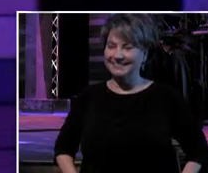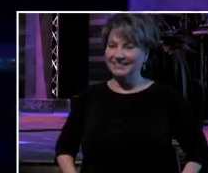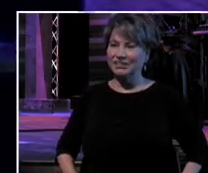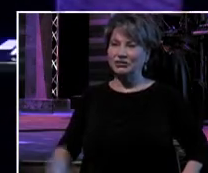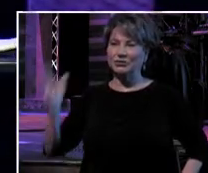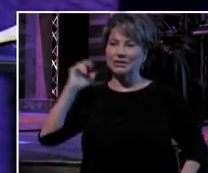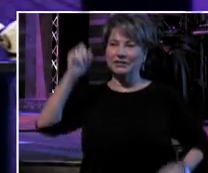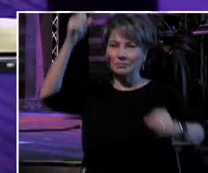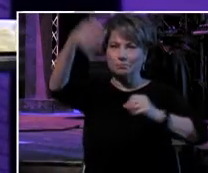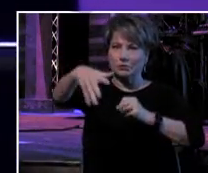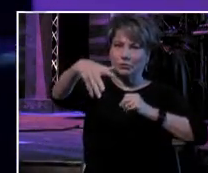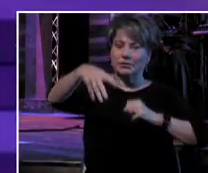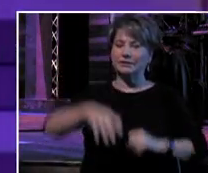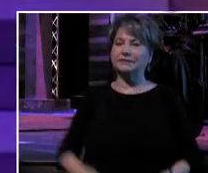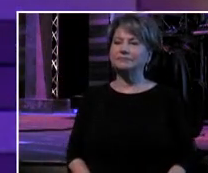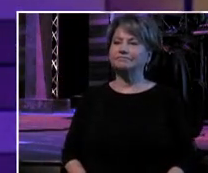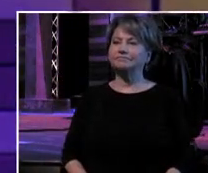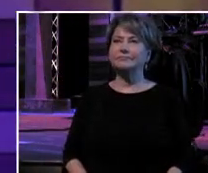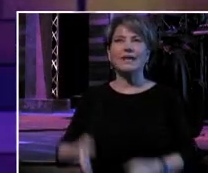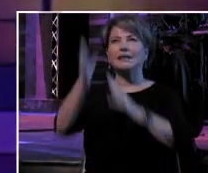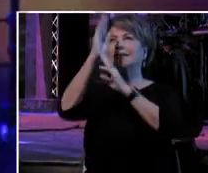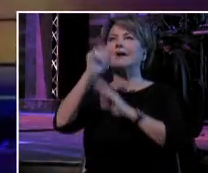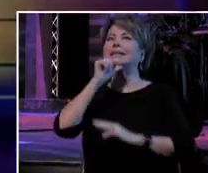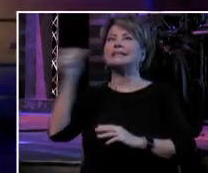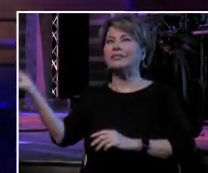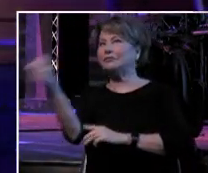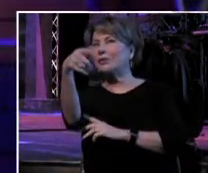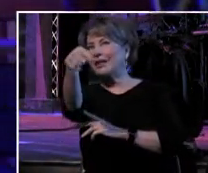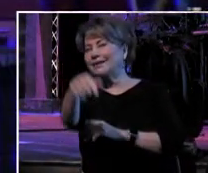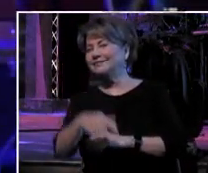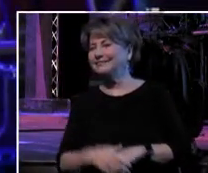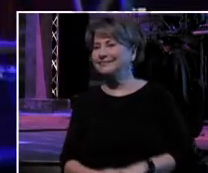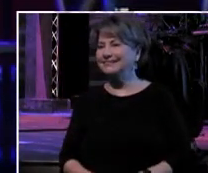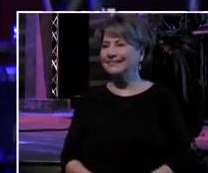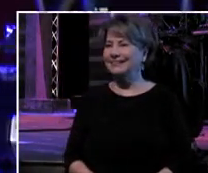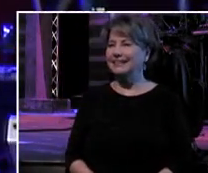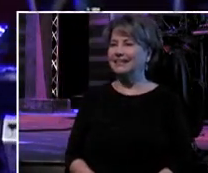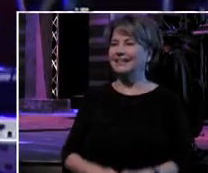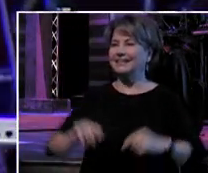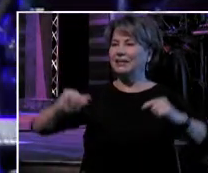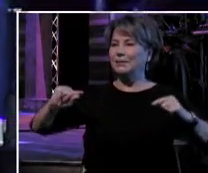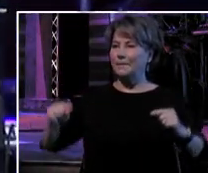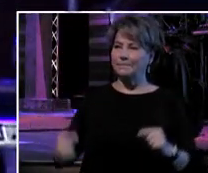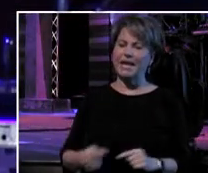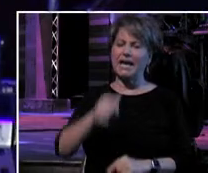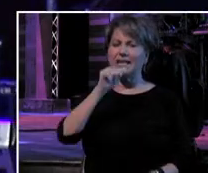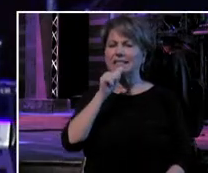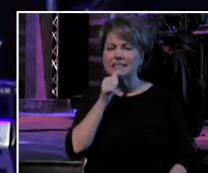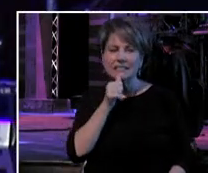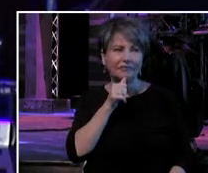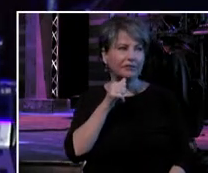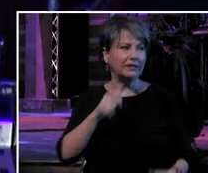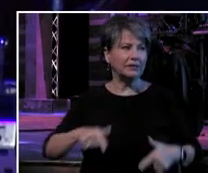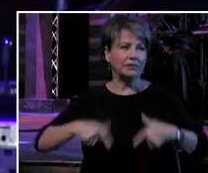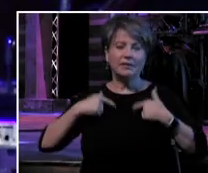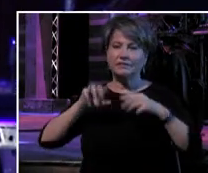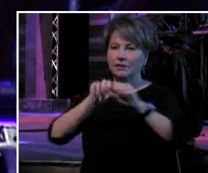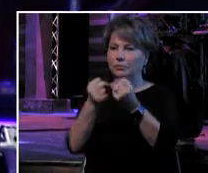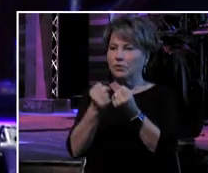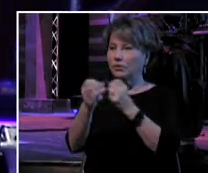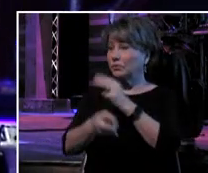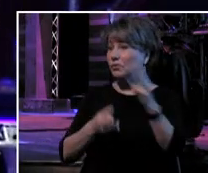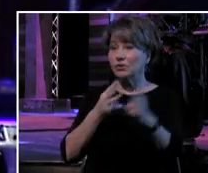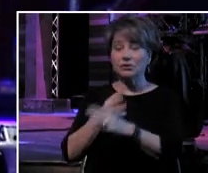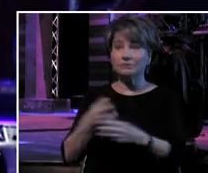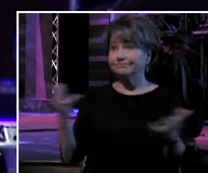Folks, God is not up in heaven thinking of how to ruin your life with pain and suffering. We live in a broken world. We